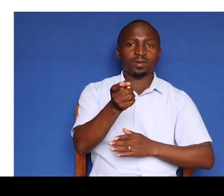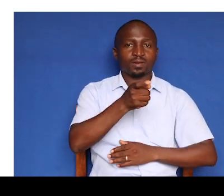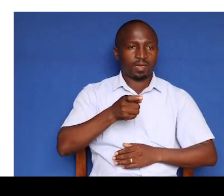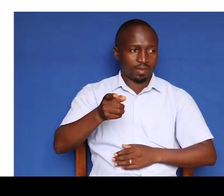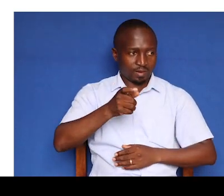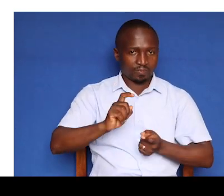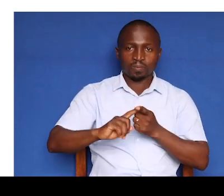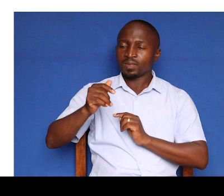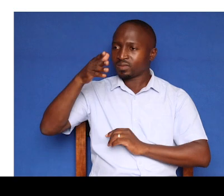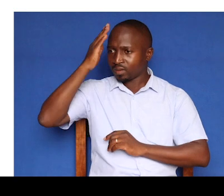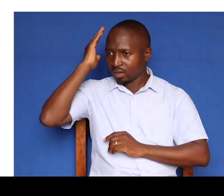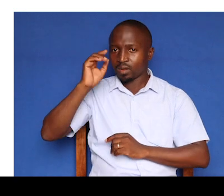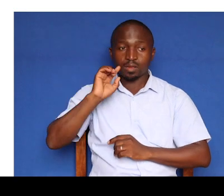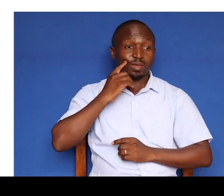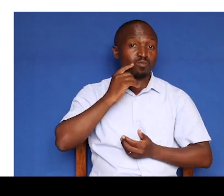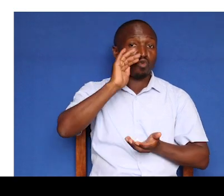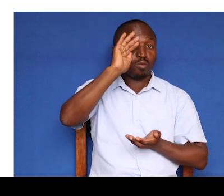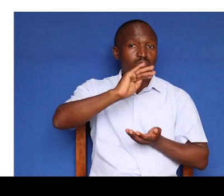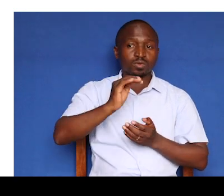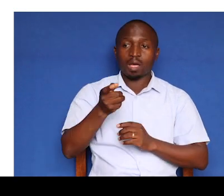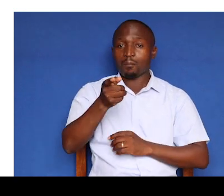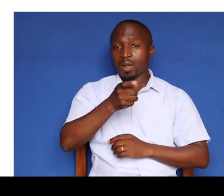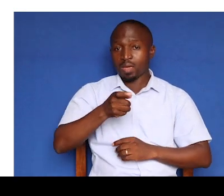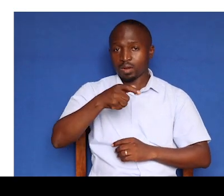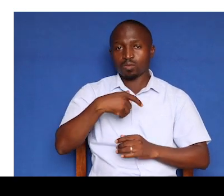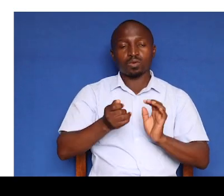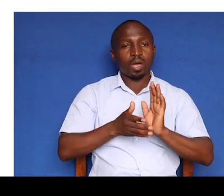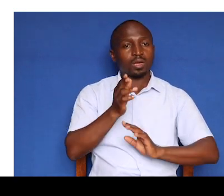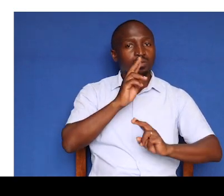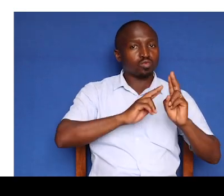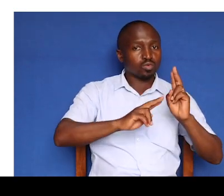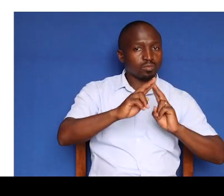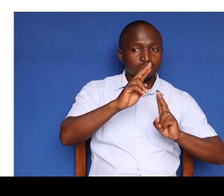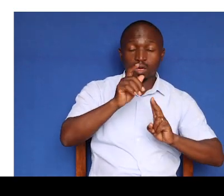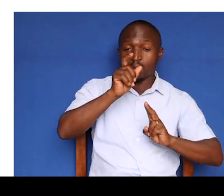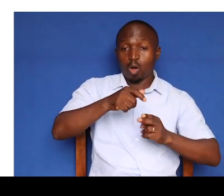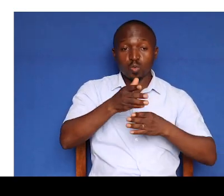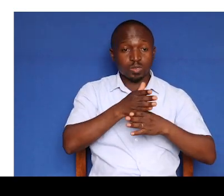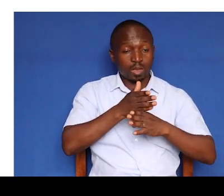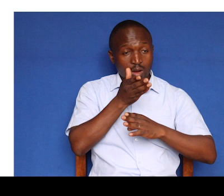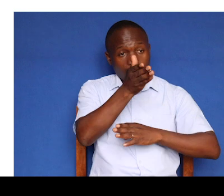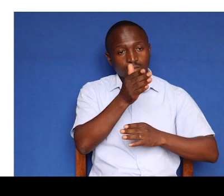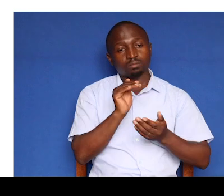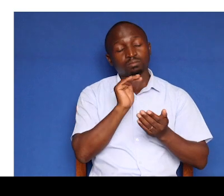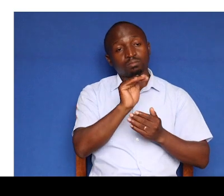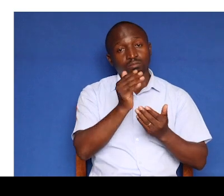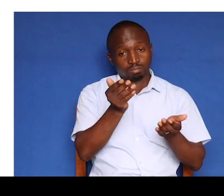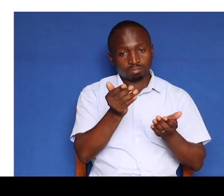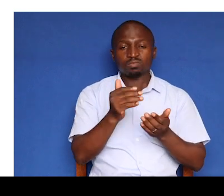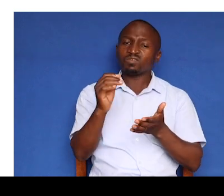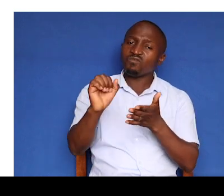government tries to reduce its debts by making negotiations with lenders about